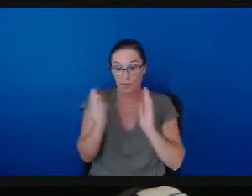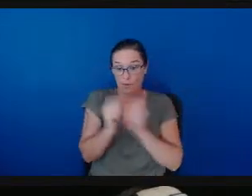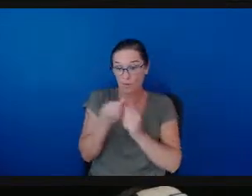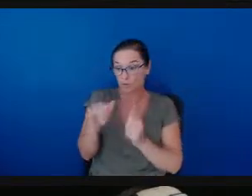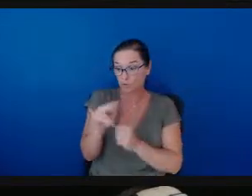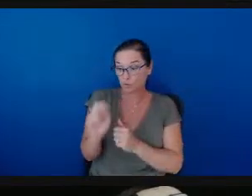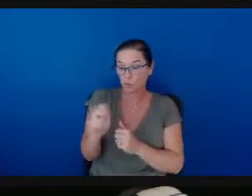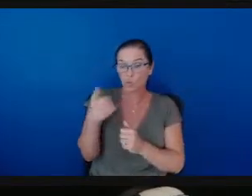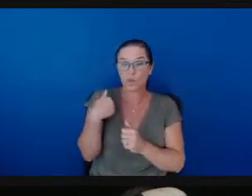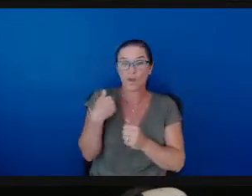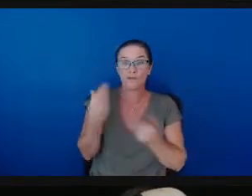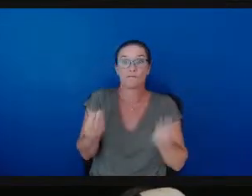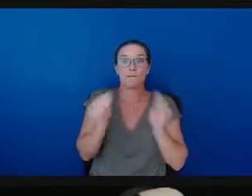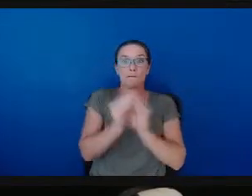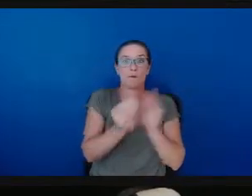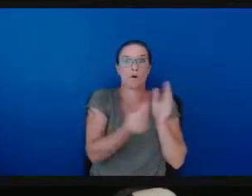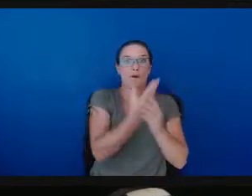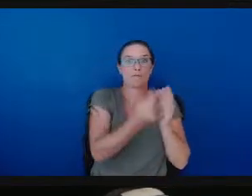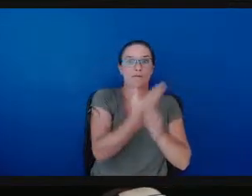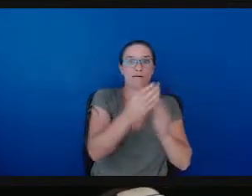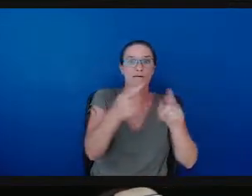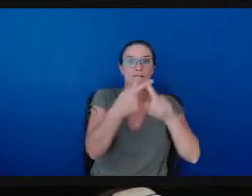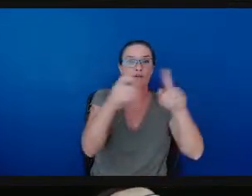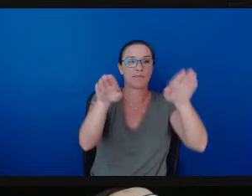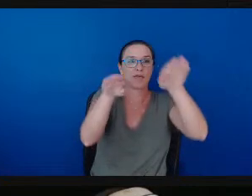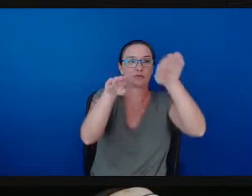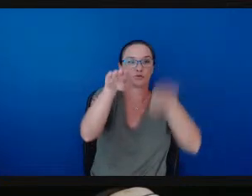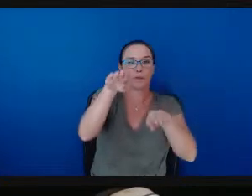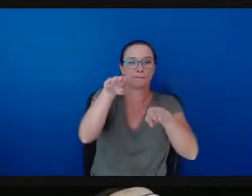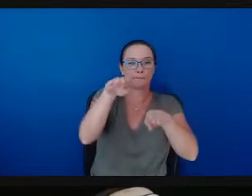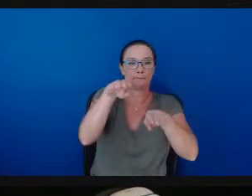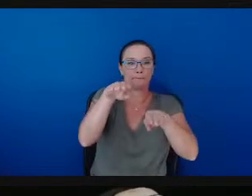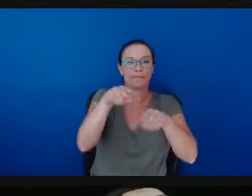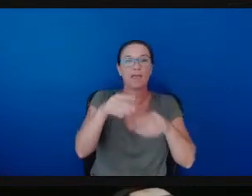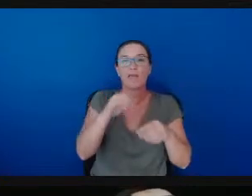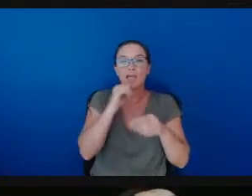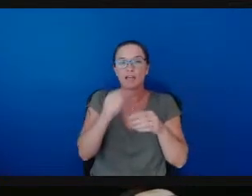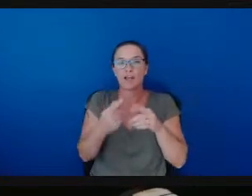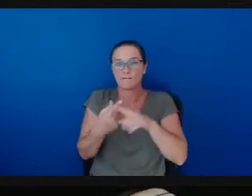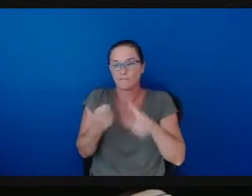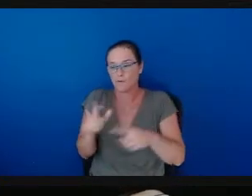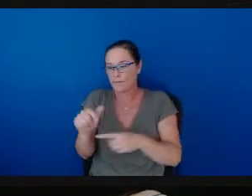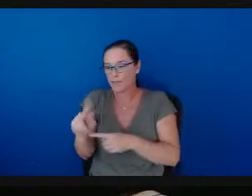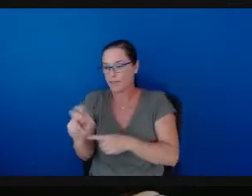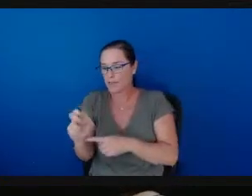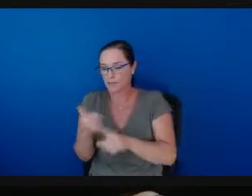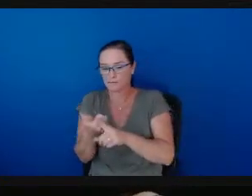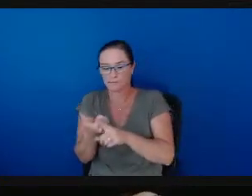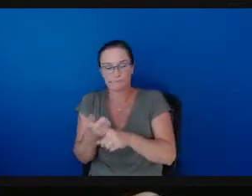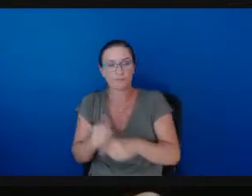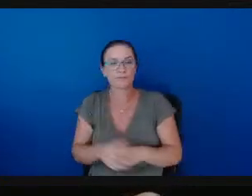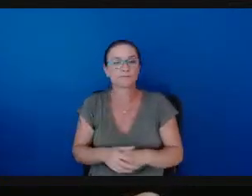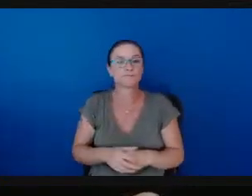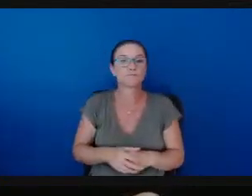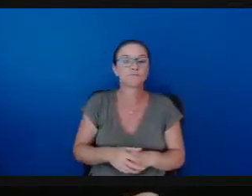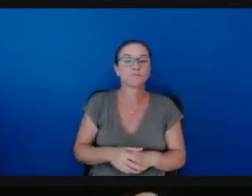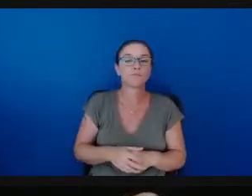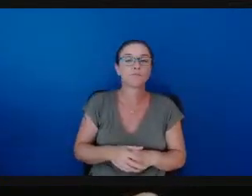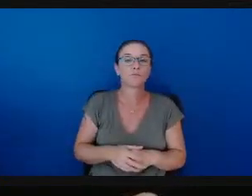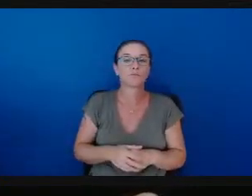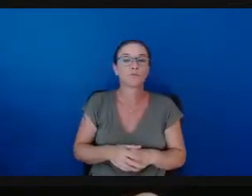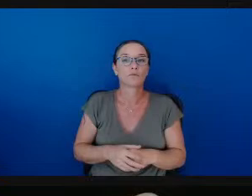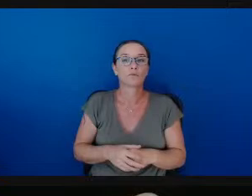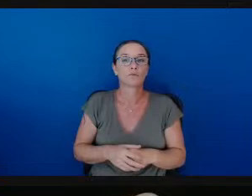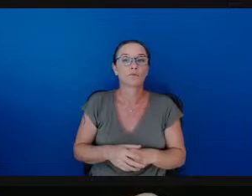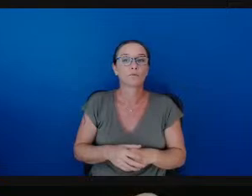the edge of the downdrop block and not coming through the lake from before. And the reason I bring this up, I hinted at it here previously with